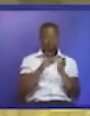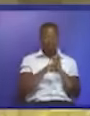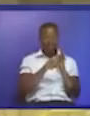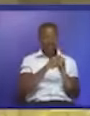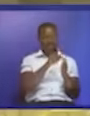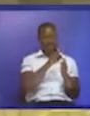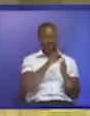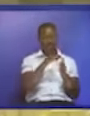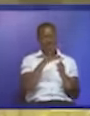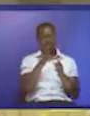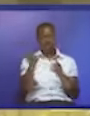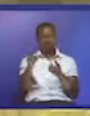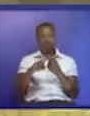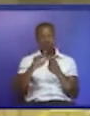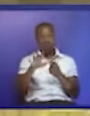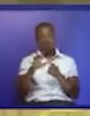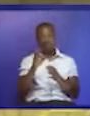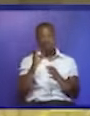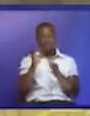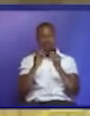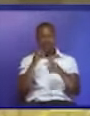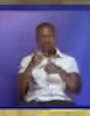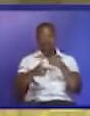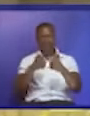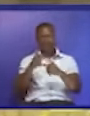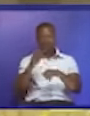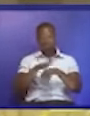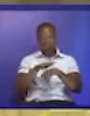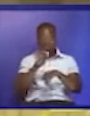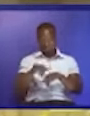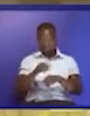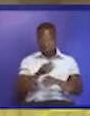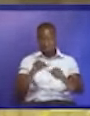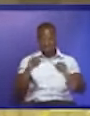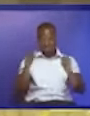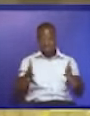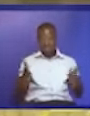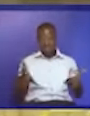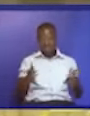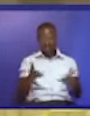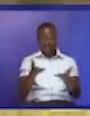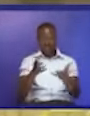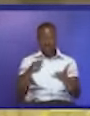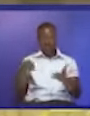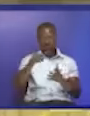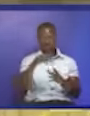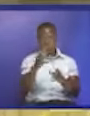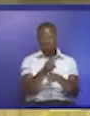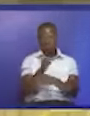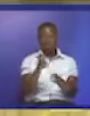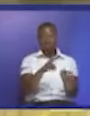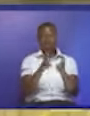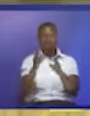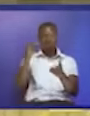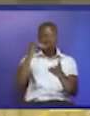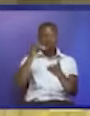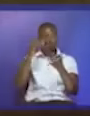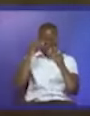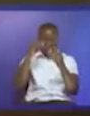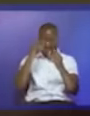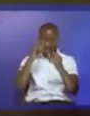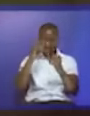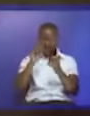grace that is upon this ministry, upon this altar, I want you to win that war once and for all. As I